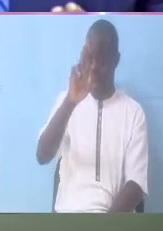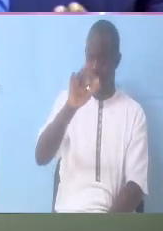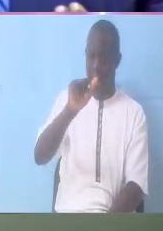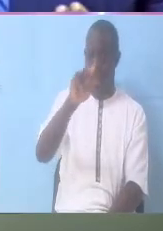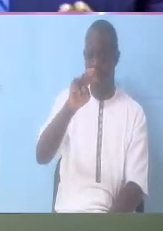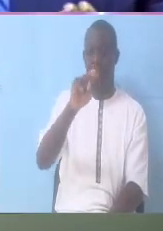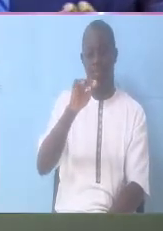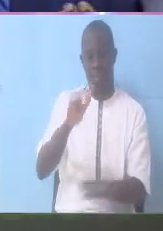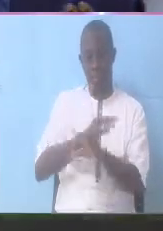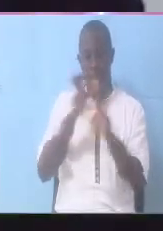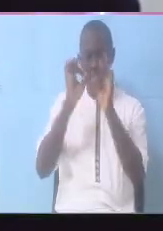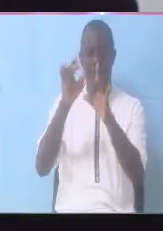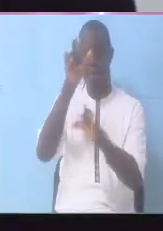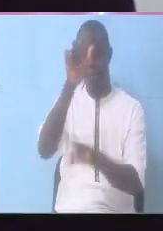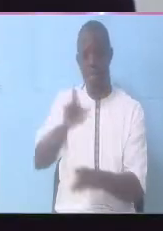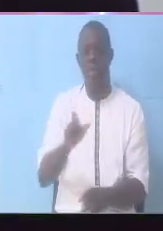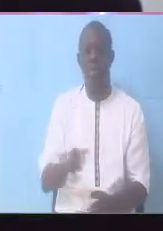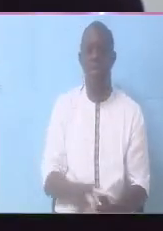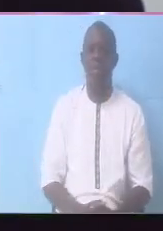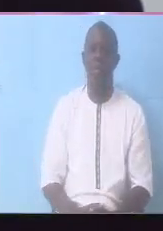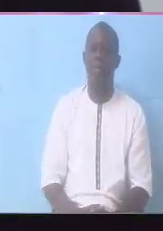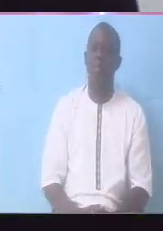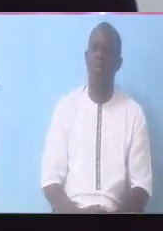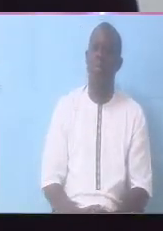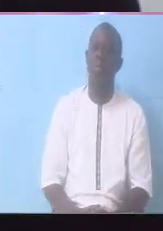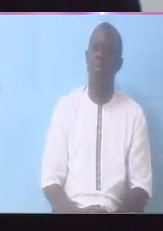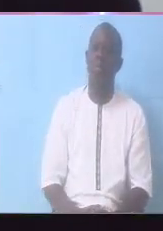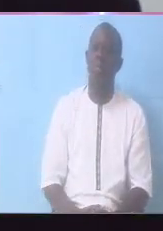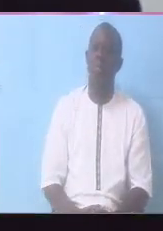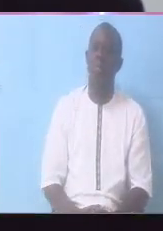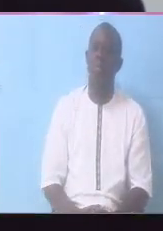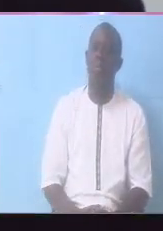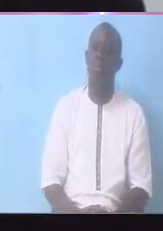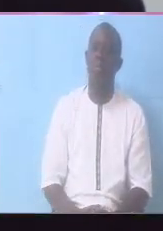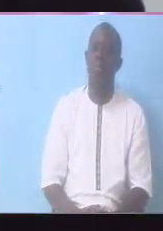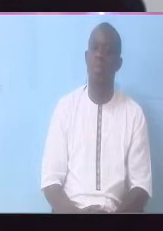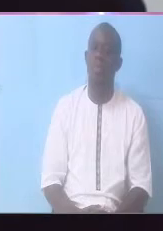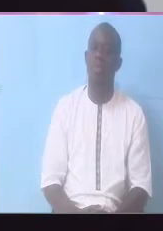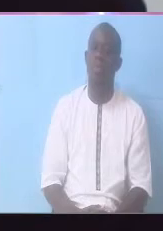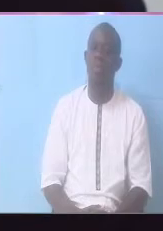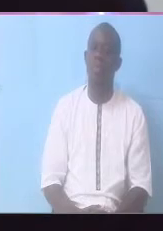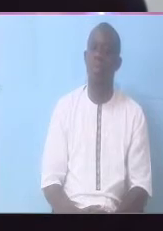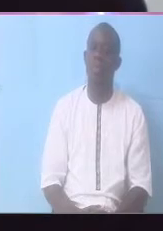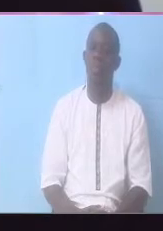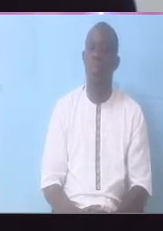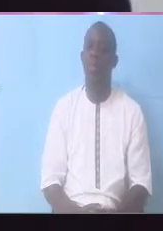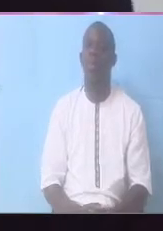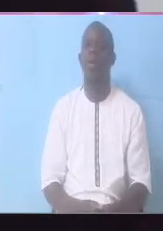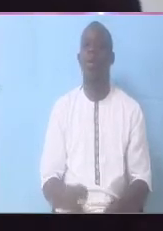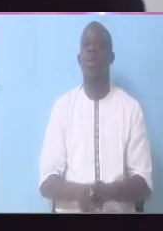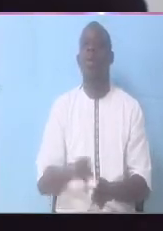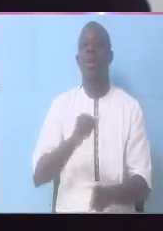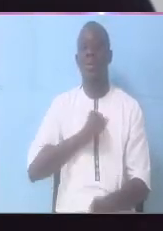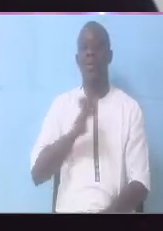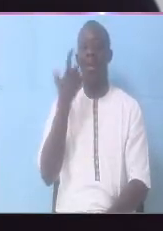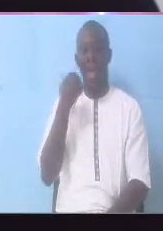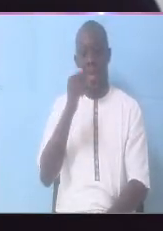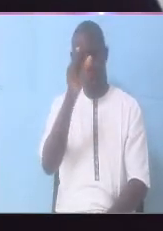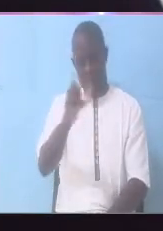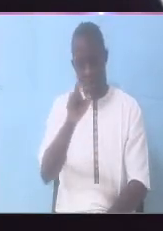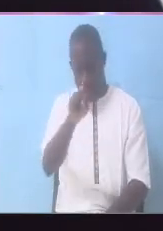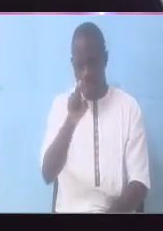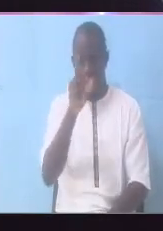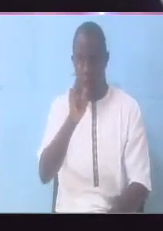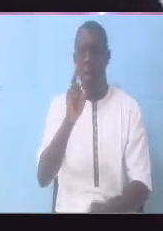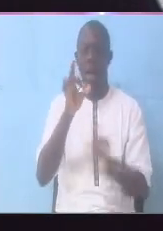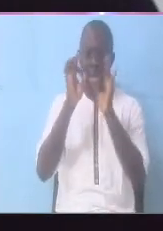Well, if people say that, what I do know is we did have conversations about Chongan, Jaiso, and these people always talk about them, highly of them, please.